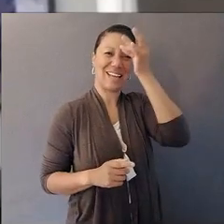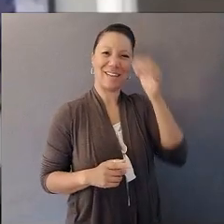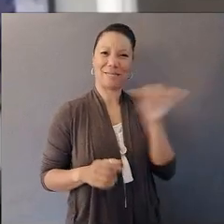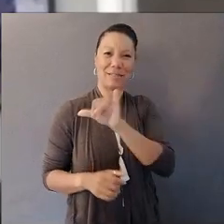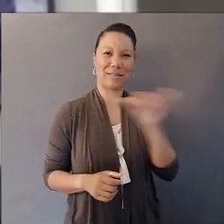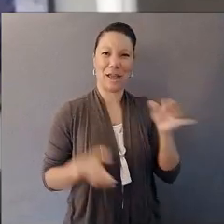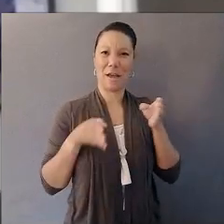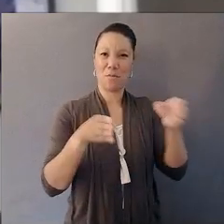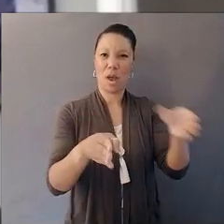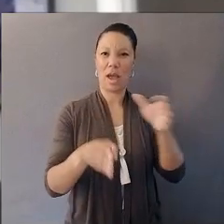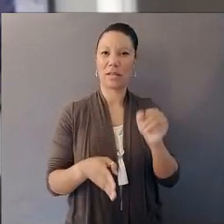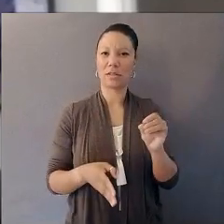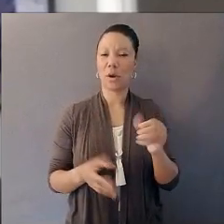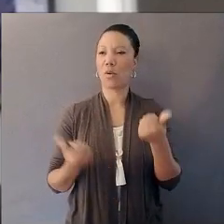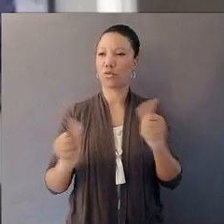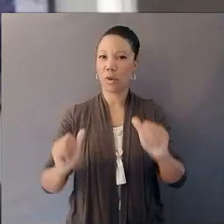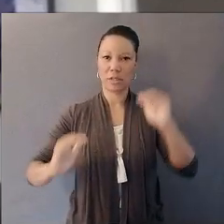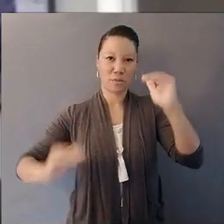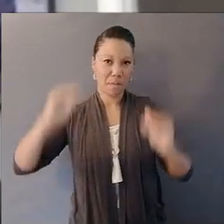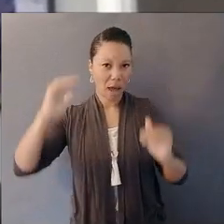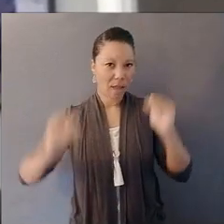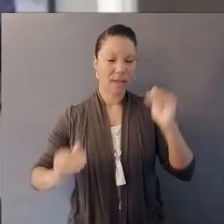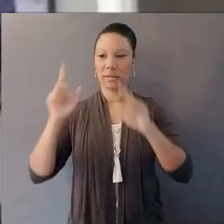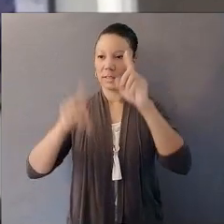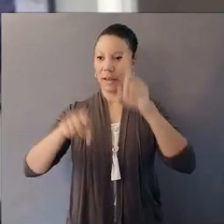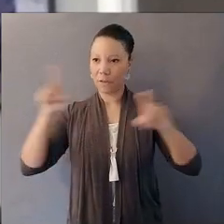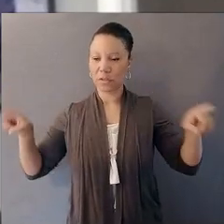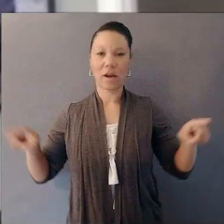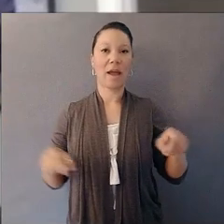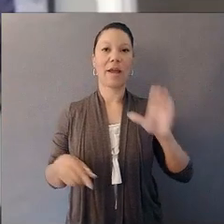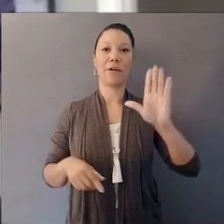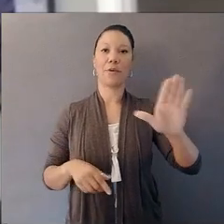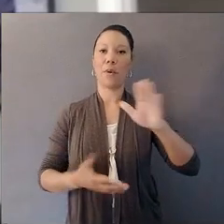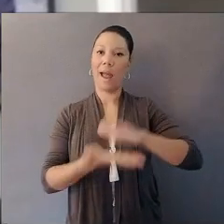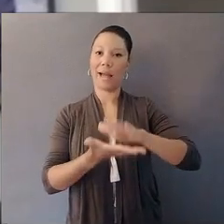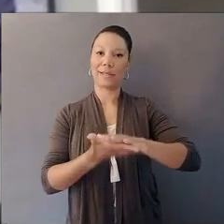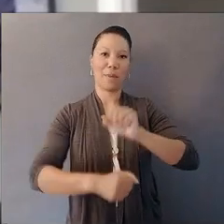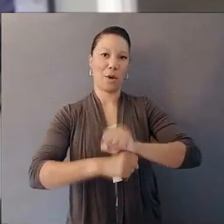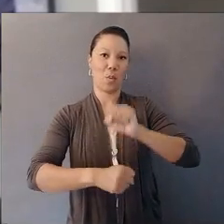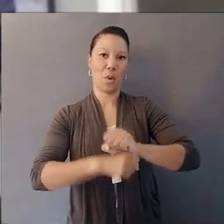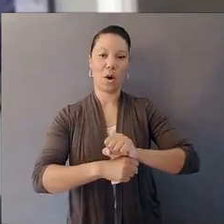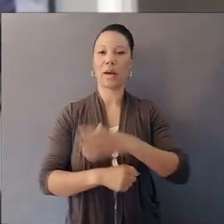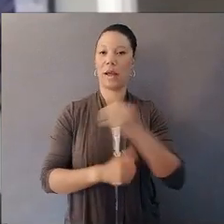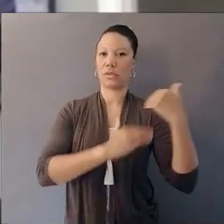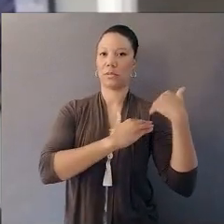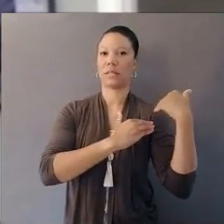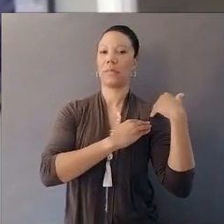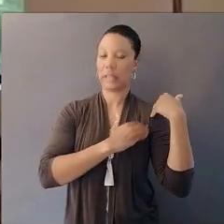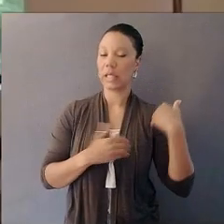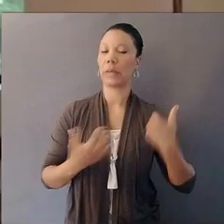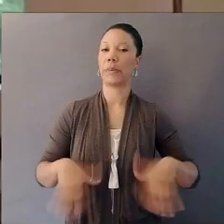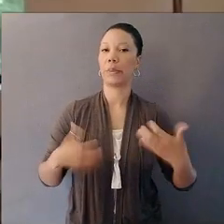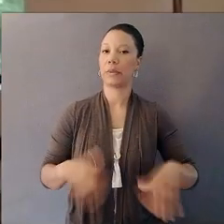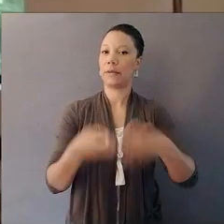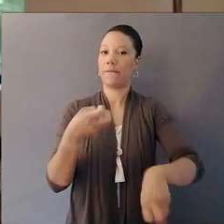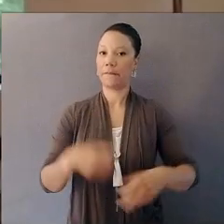of balancing things out and diversifying your academic work over the course of the day was something else that kind of popped up.